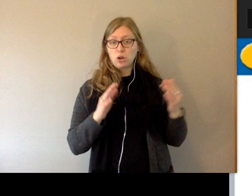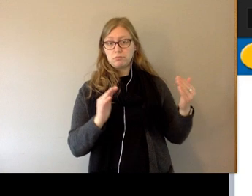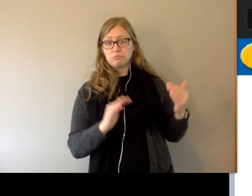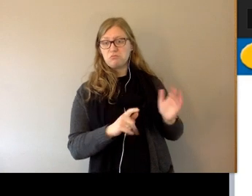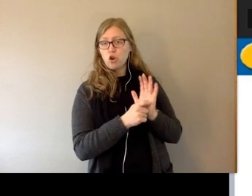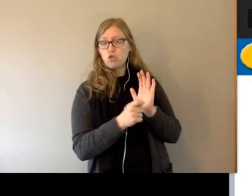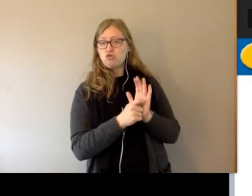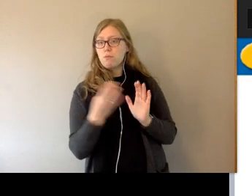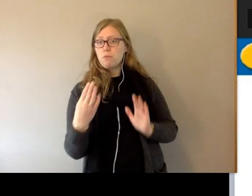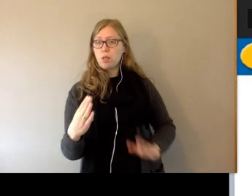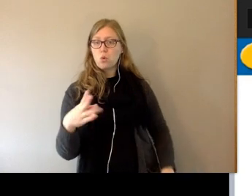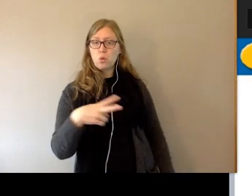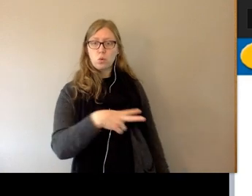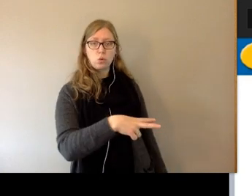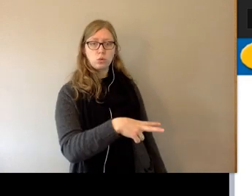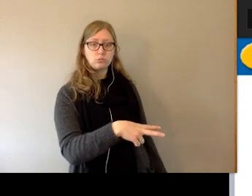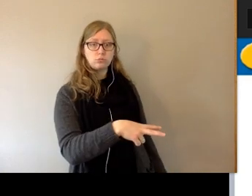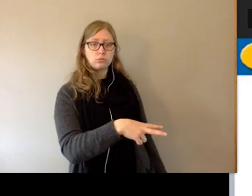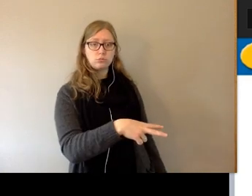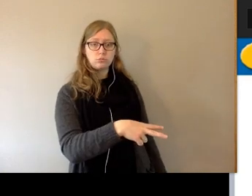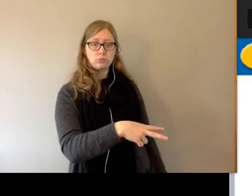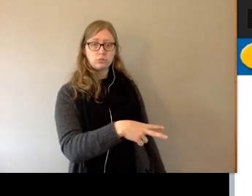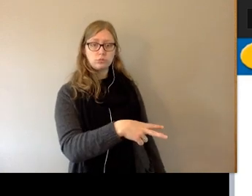equal to 2.8